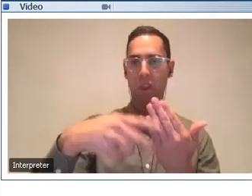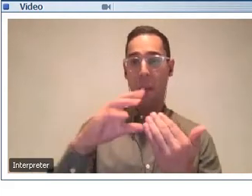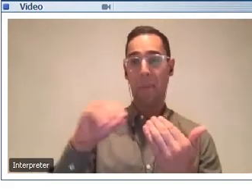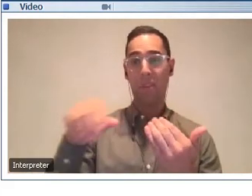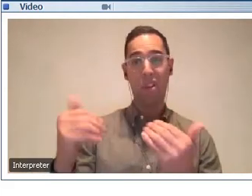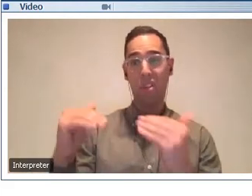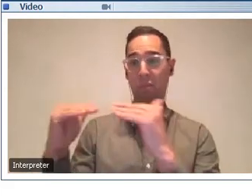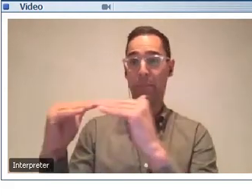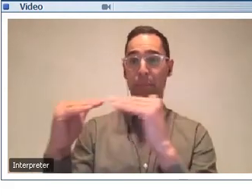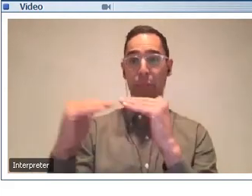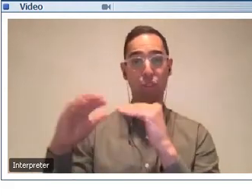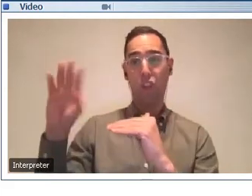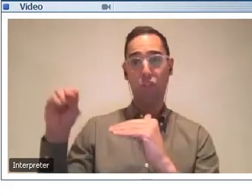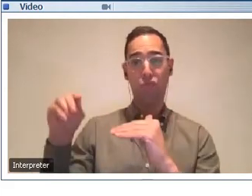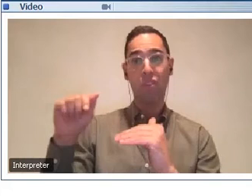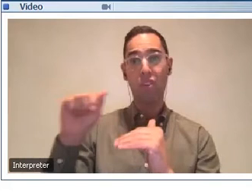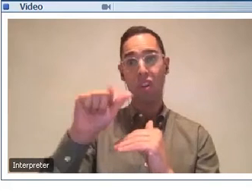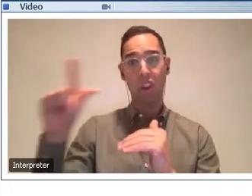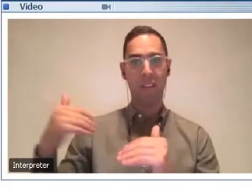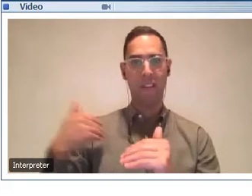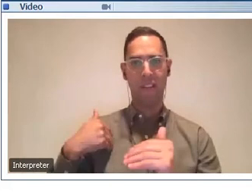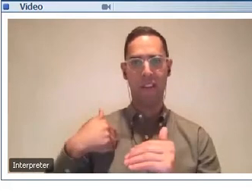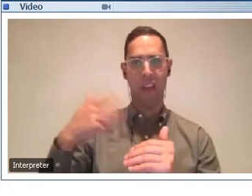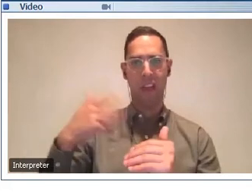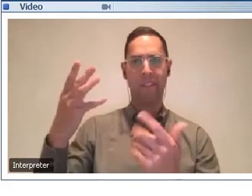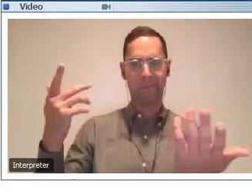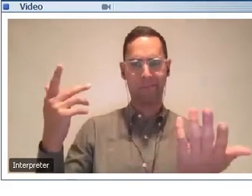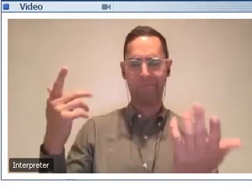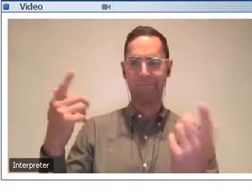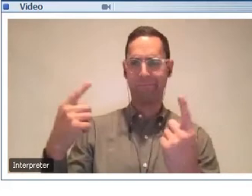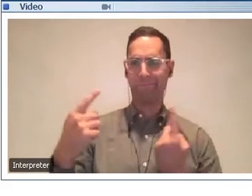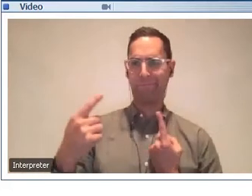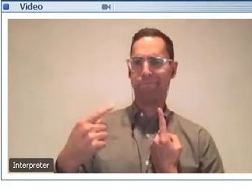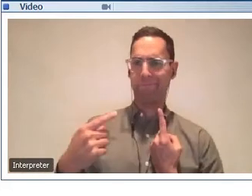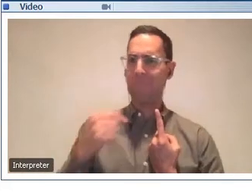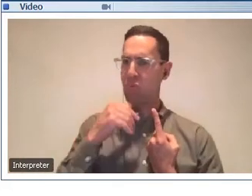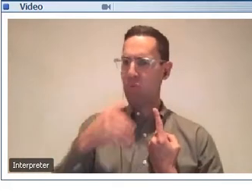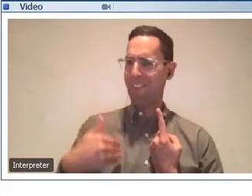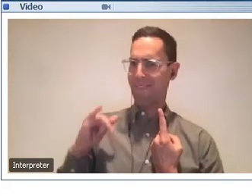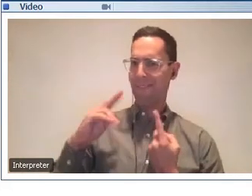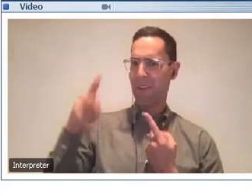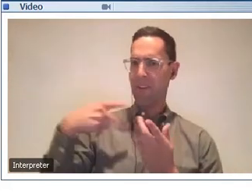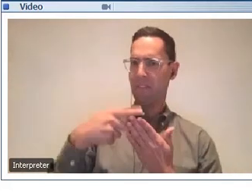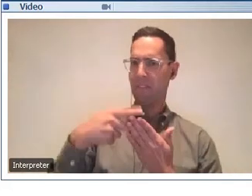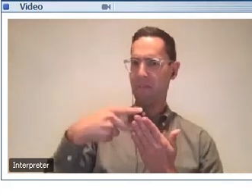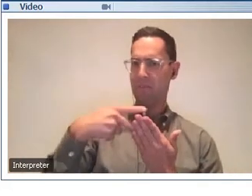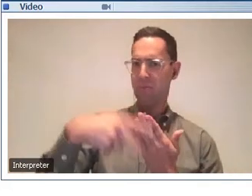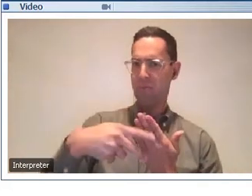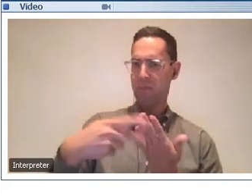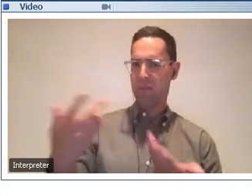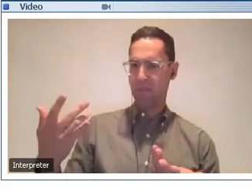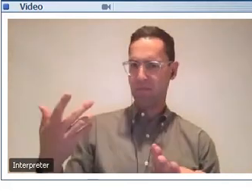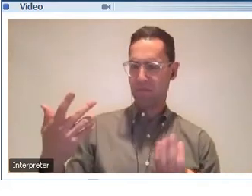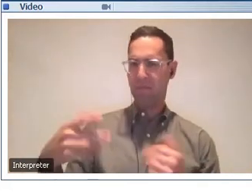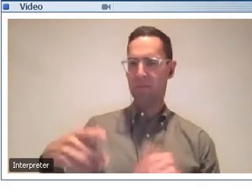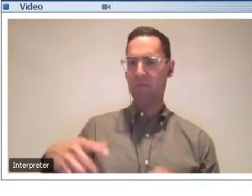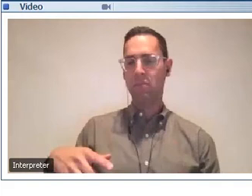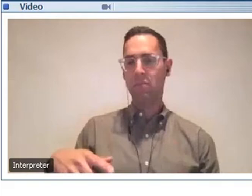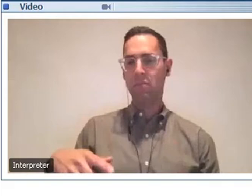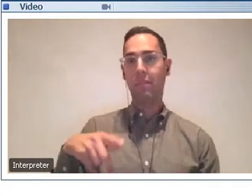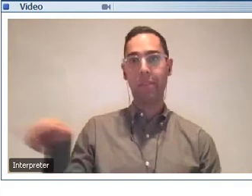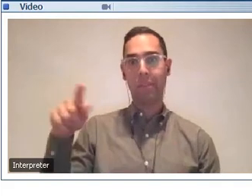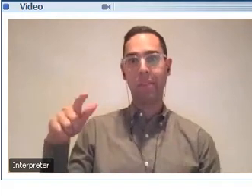have programs that are much more generous in terms of both benefit duration and amount. And even though we do